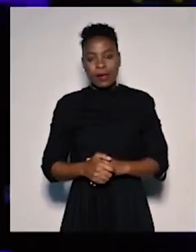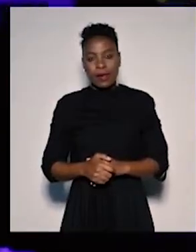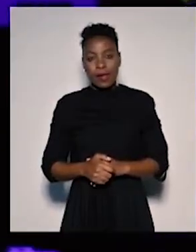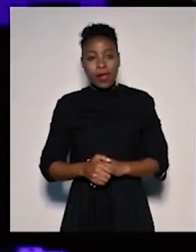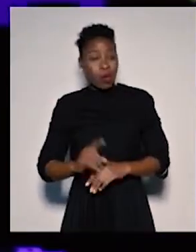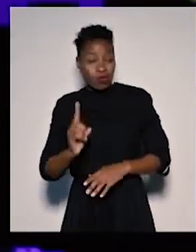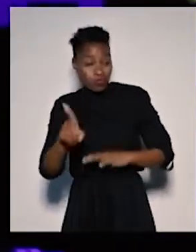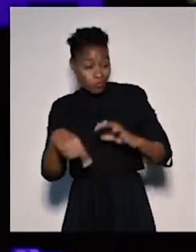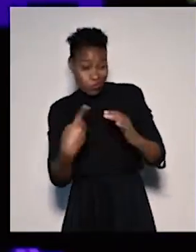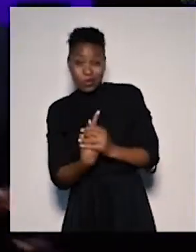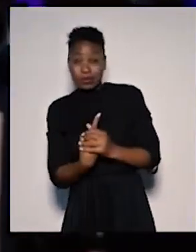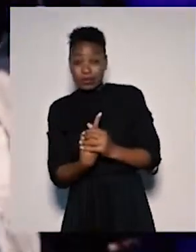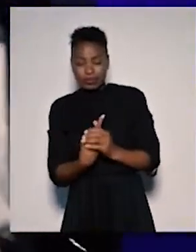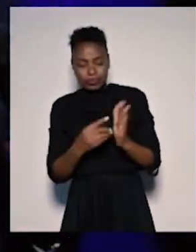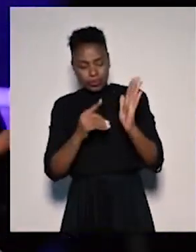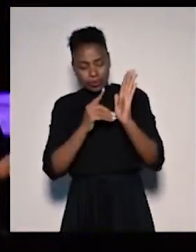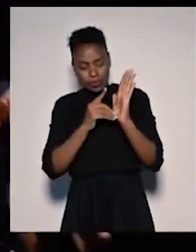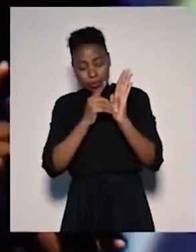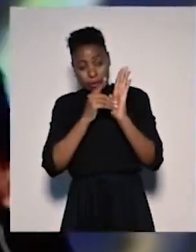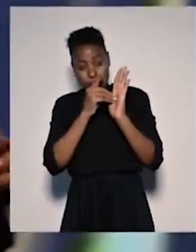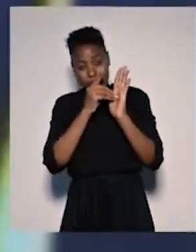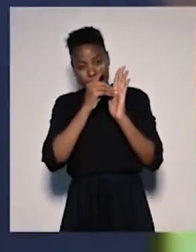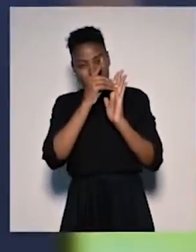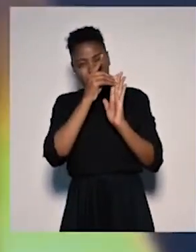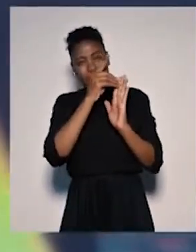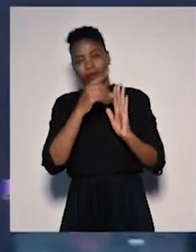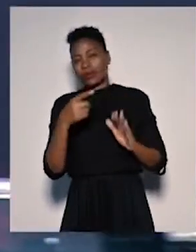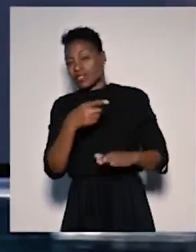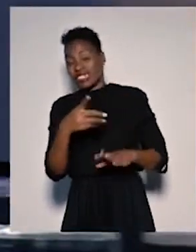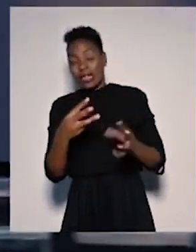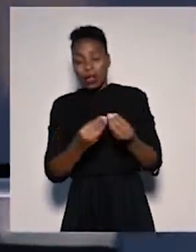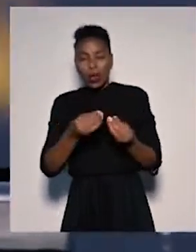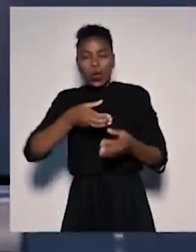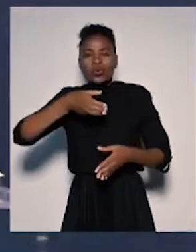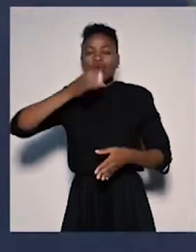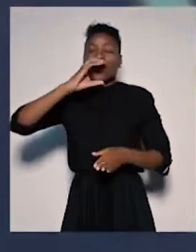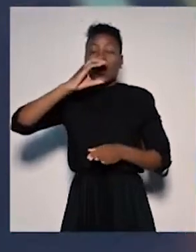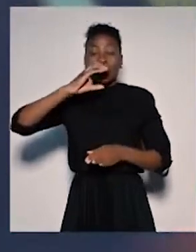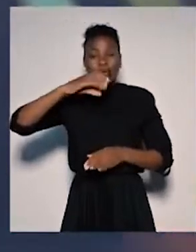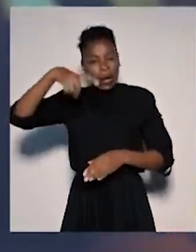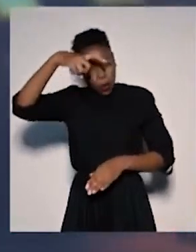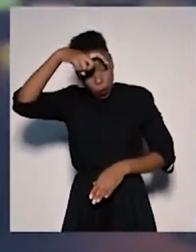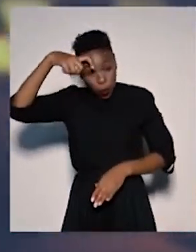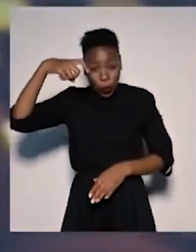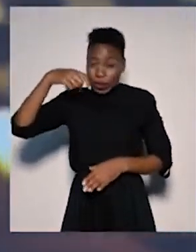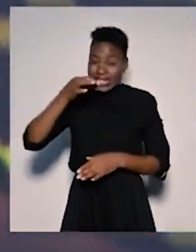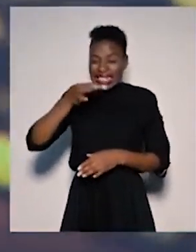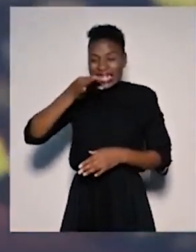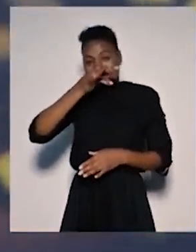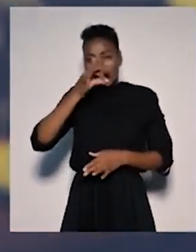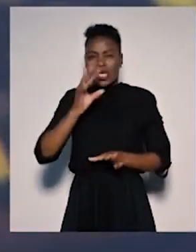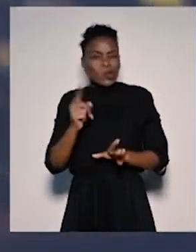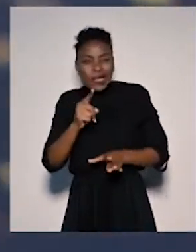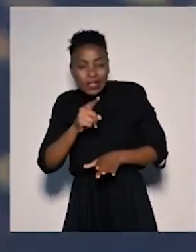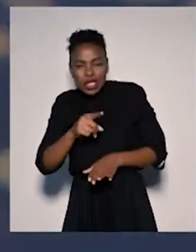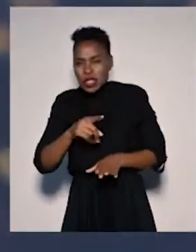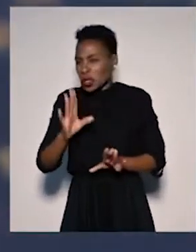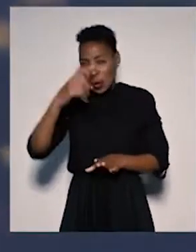What happens? We develop a tolerance level. Now listen, when you're drinking that hot tea, it's not that it's not hot.